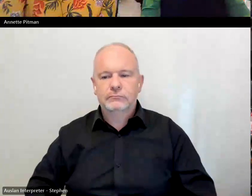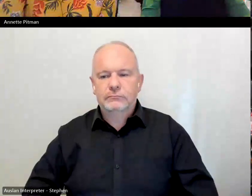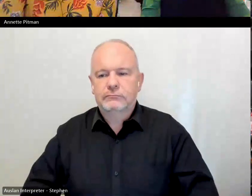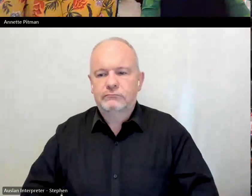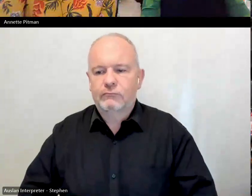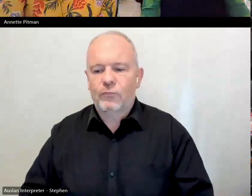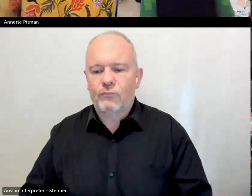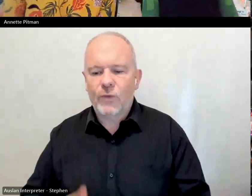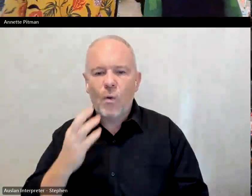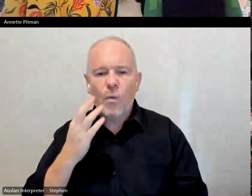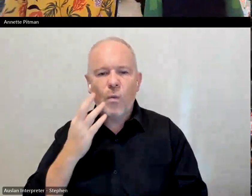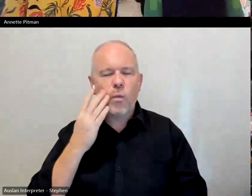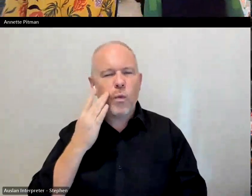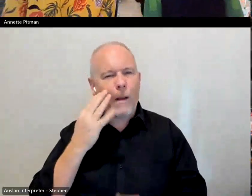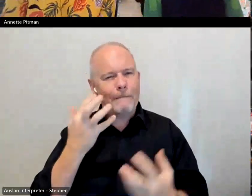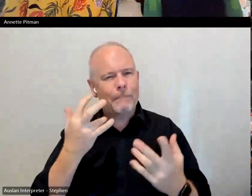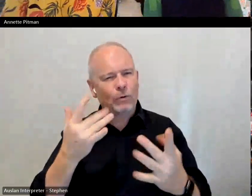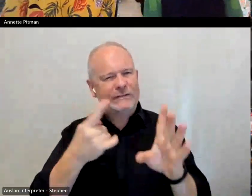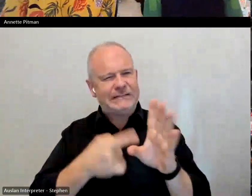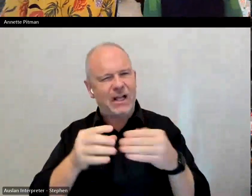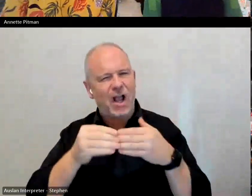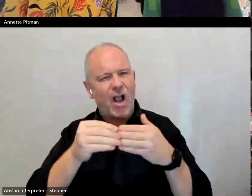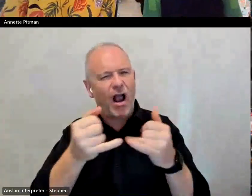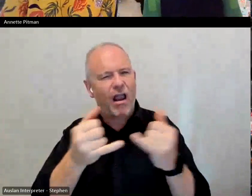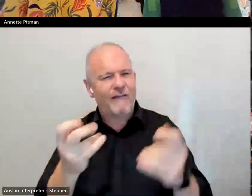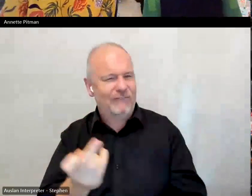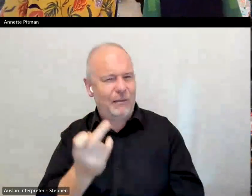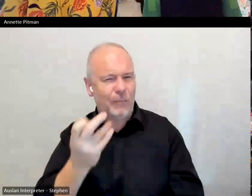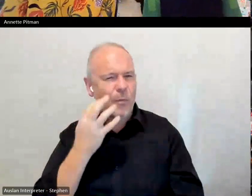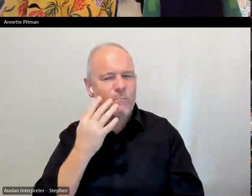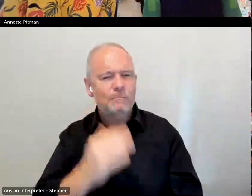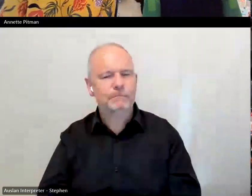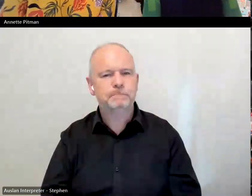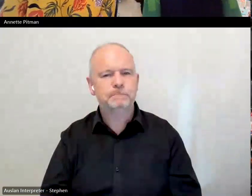When are the multi-year guidelines available?